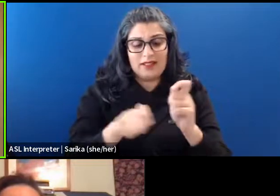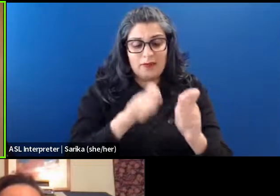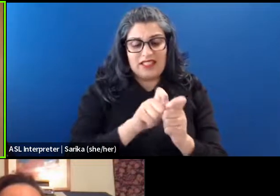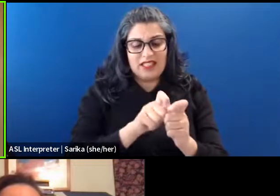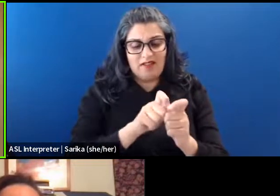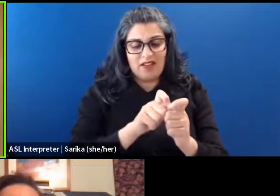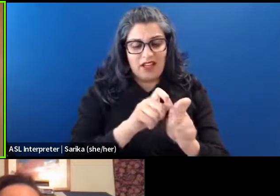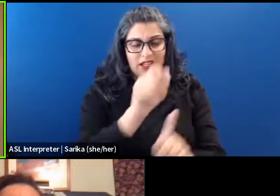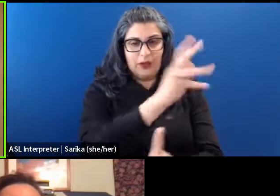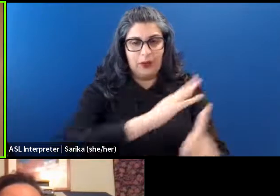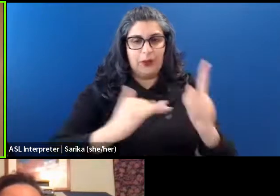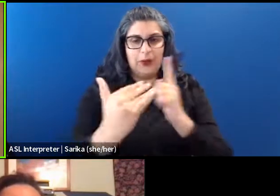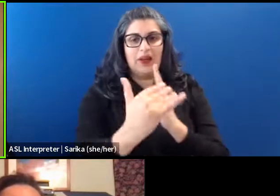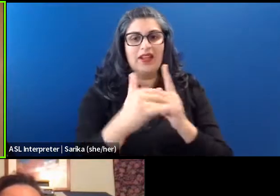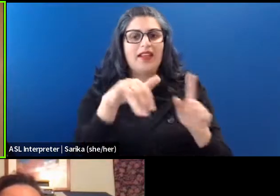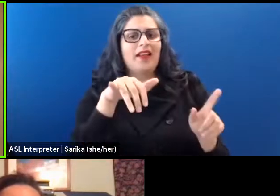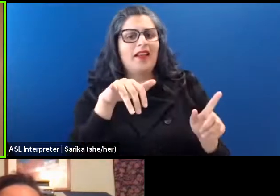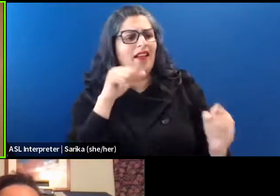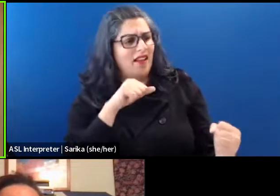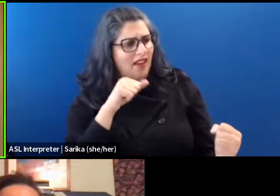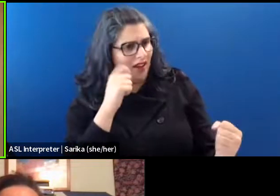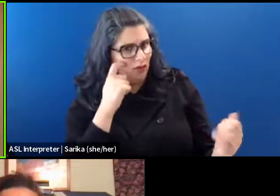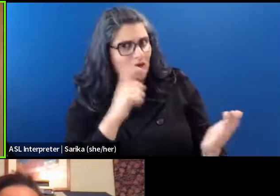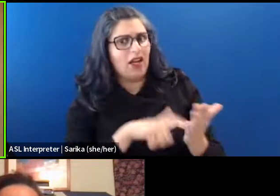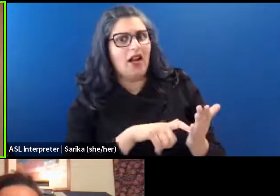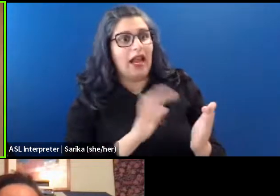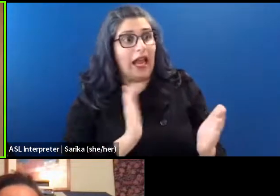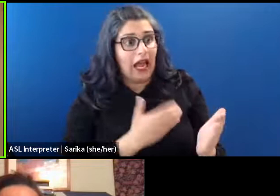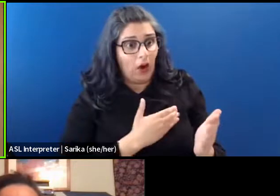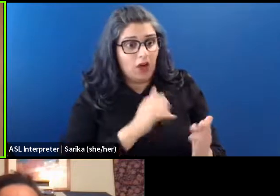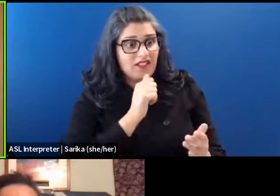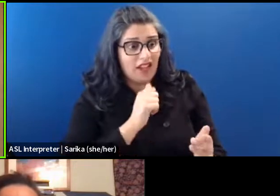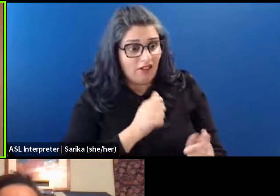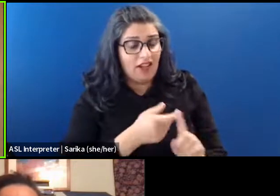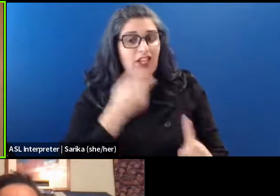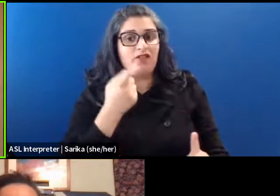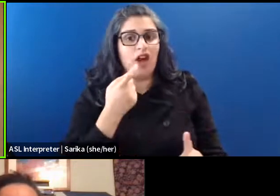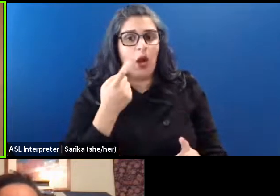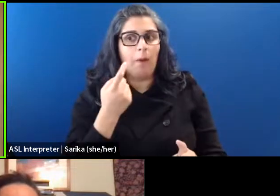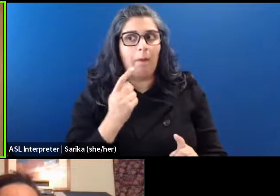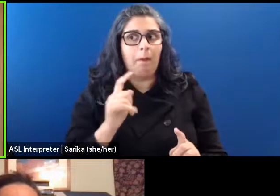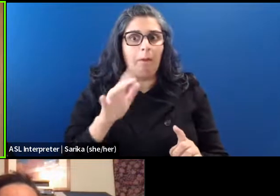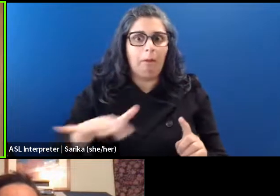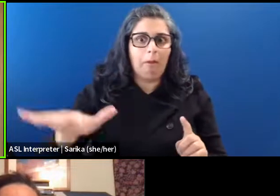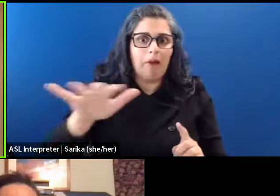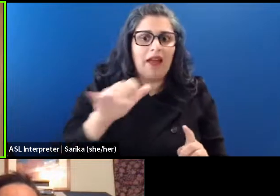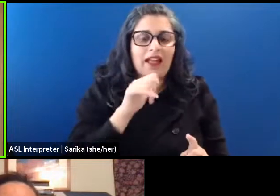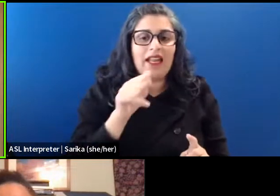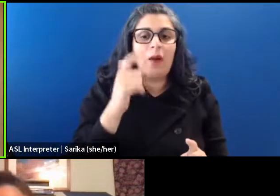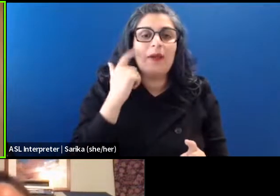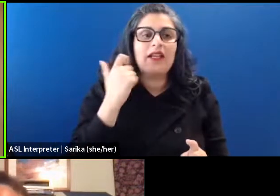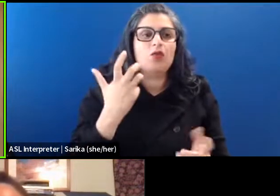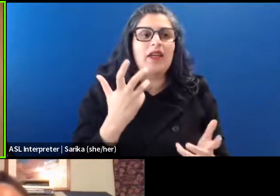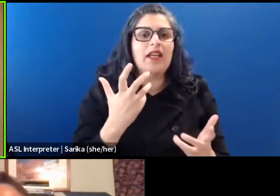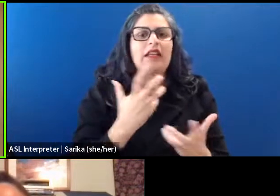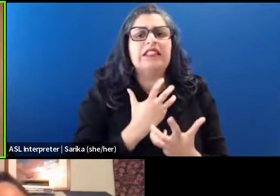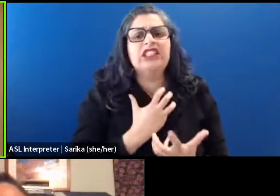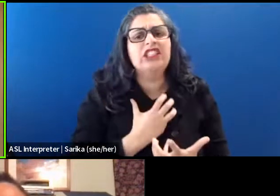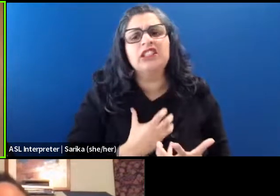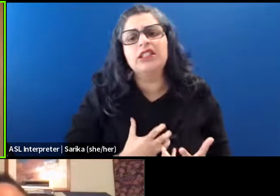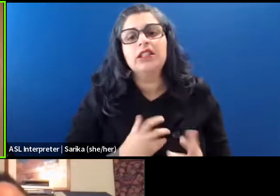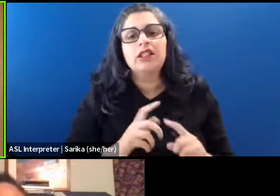to acknowledge that yes, our suffering does come from somewhere. And it's actually not just because we have thirst or desire, but there is